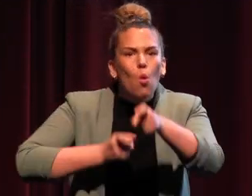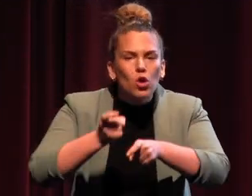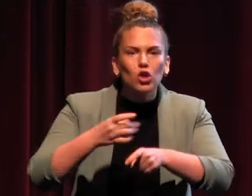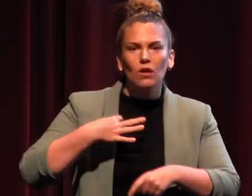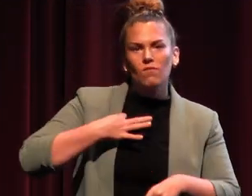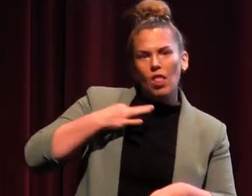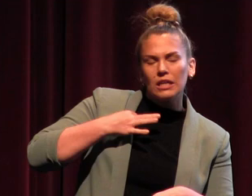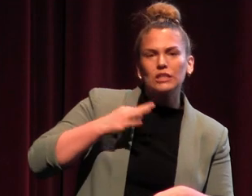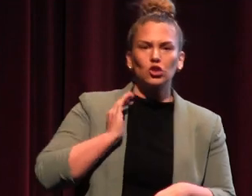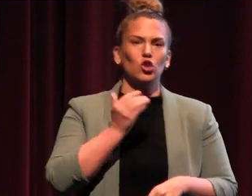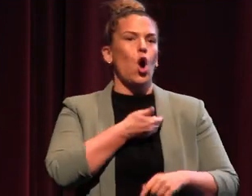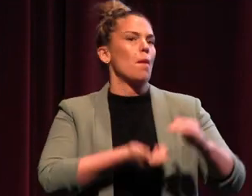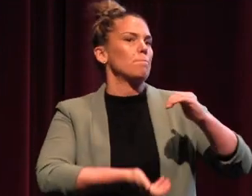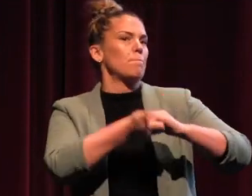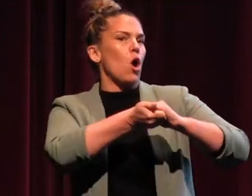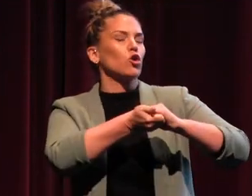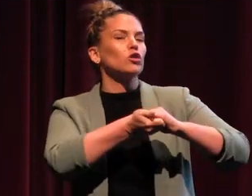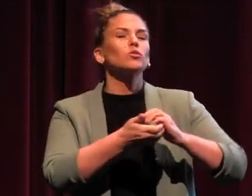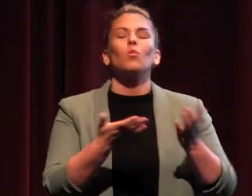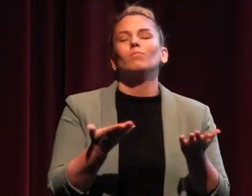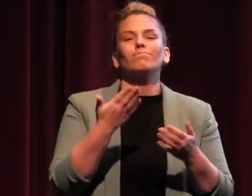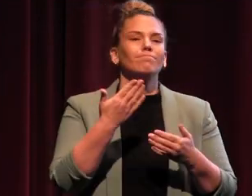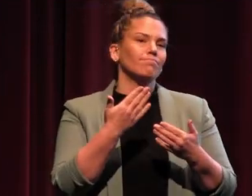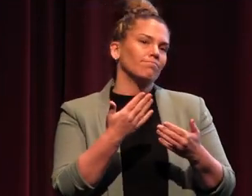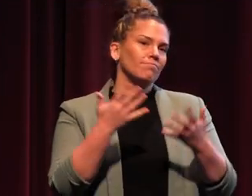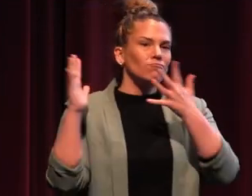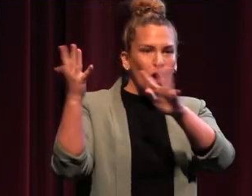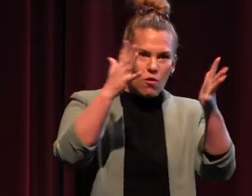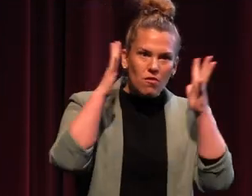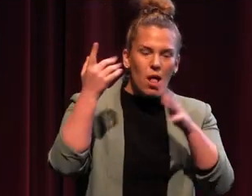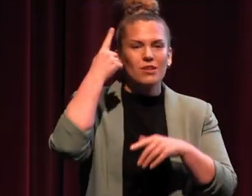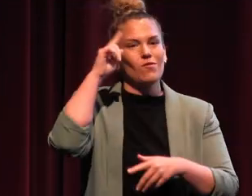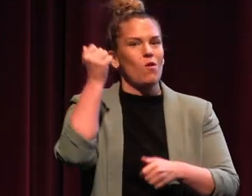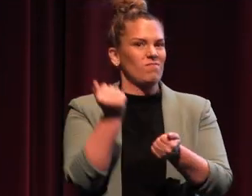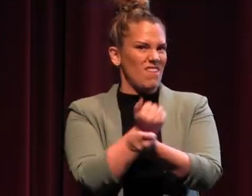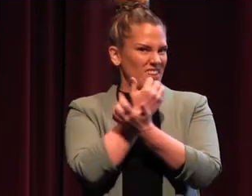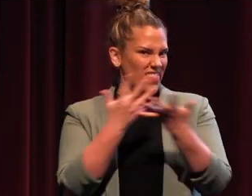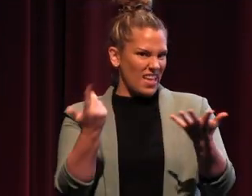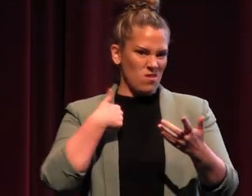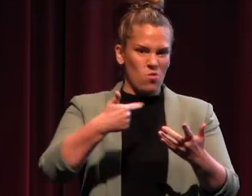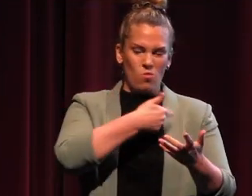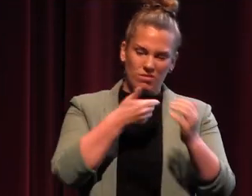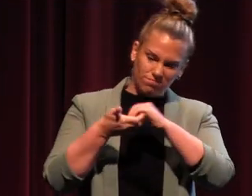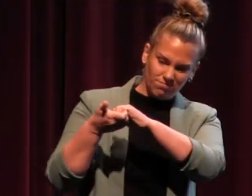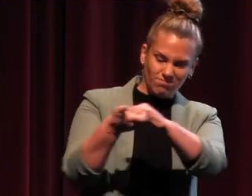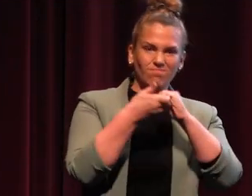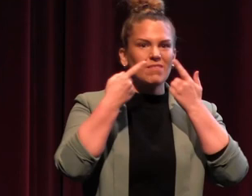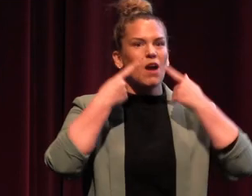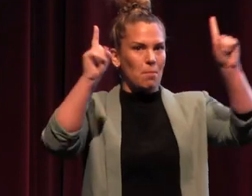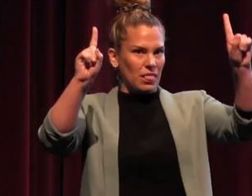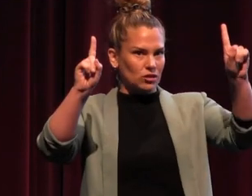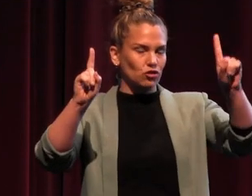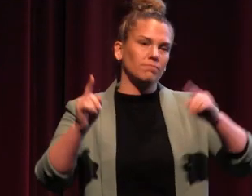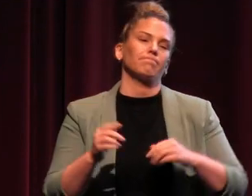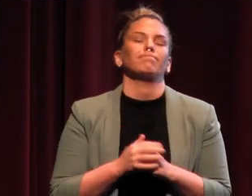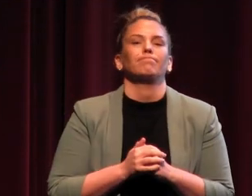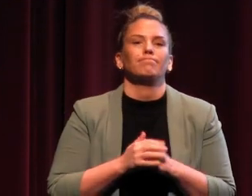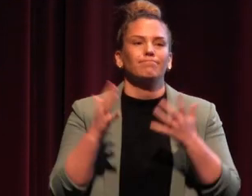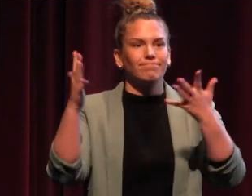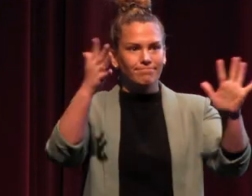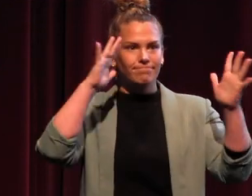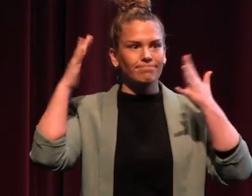our partners. So let's give a big round of applause for everything that's been accomplished together as a community.